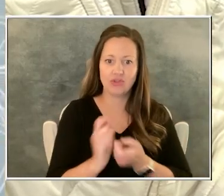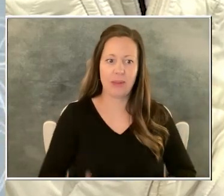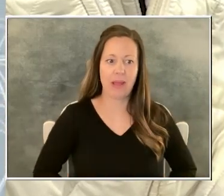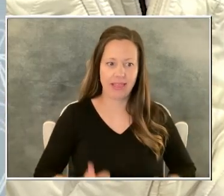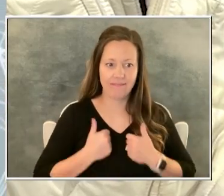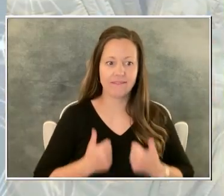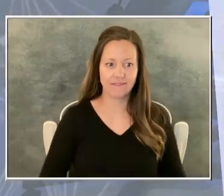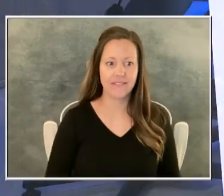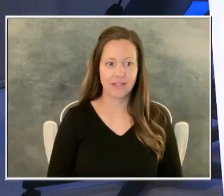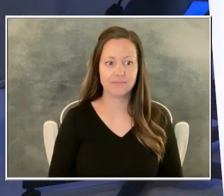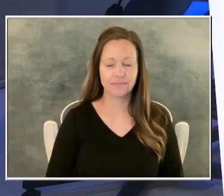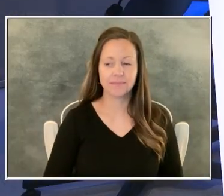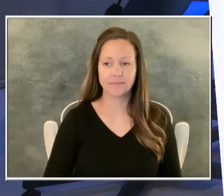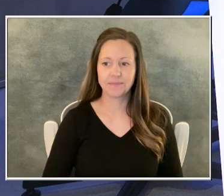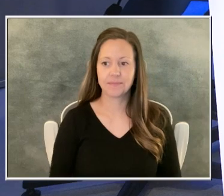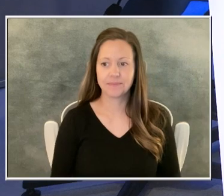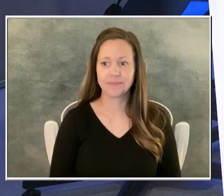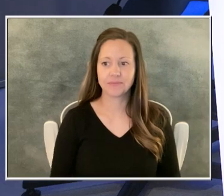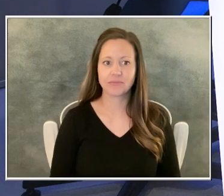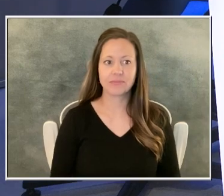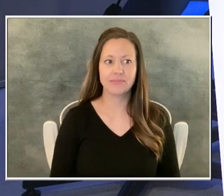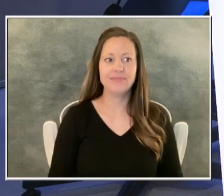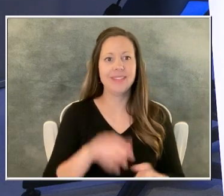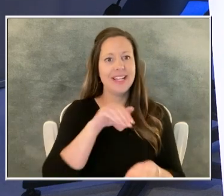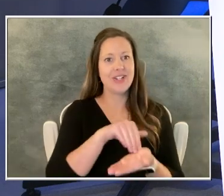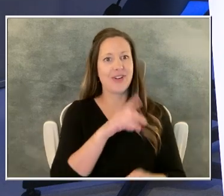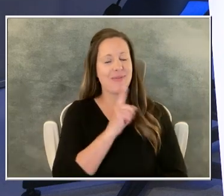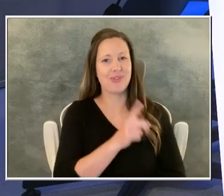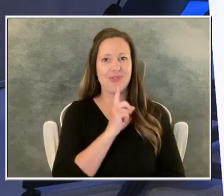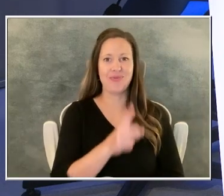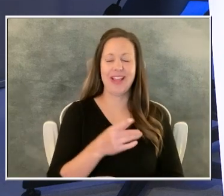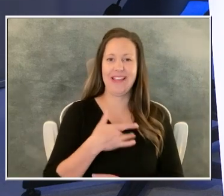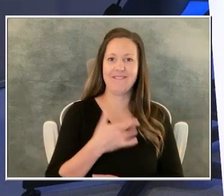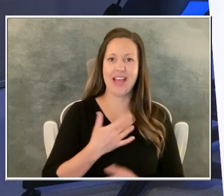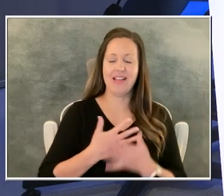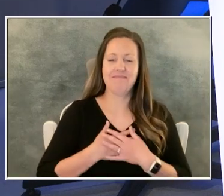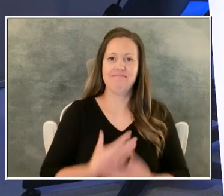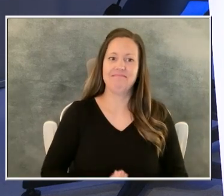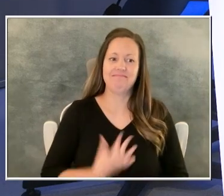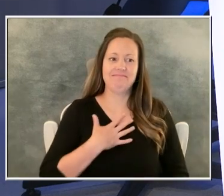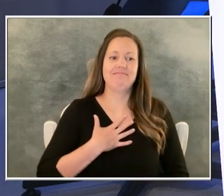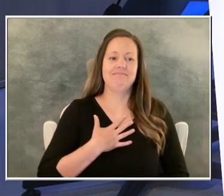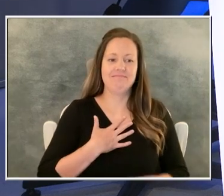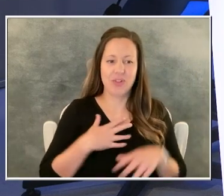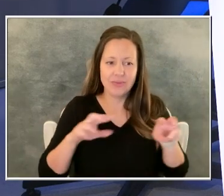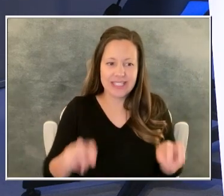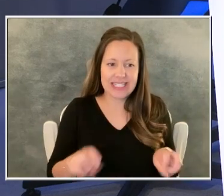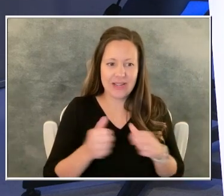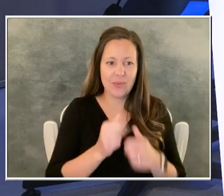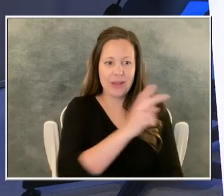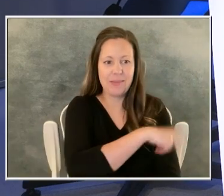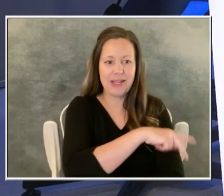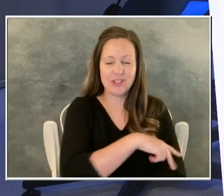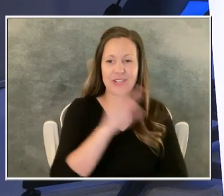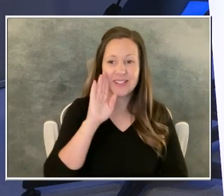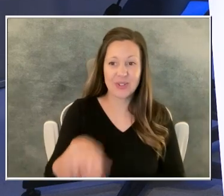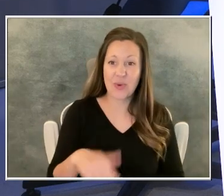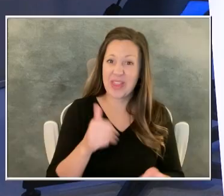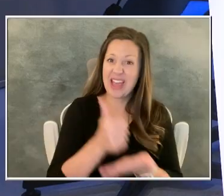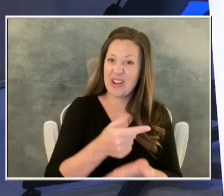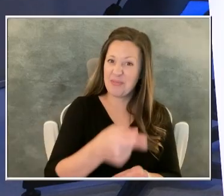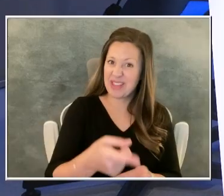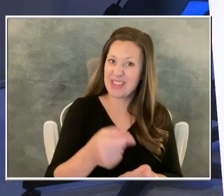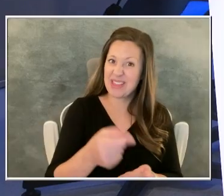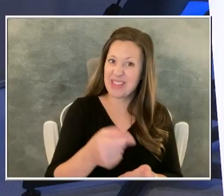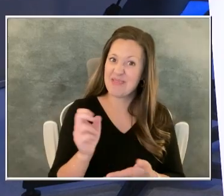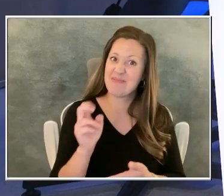I'm sure it makes it's very rewarding to sit with your patients and knowing that you're getting them back to what many of us take for granted, which is just getting up and